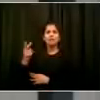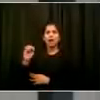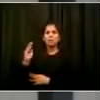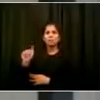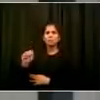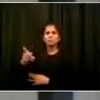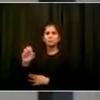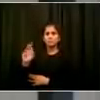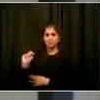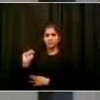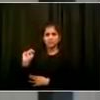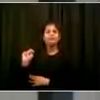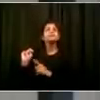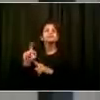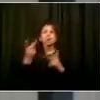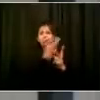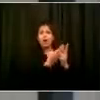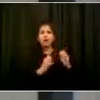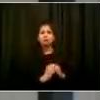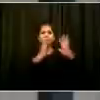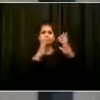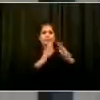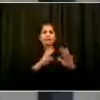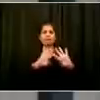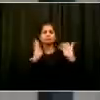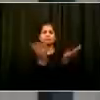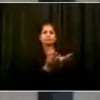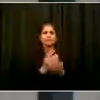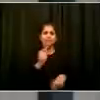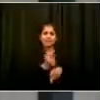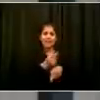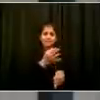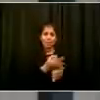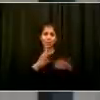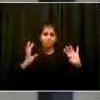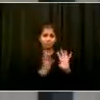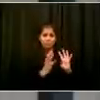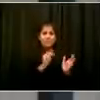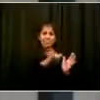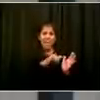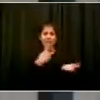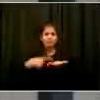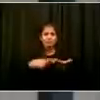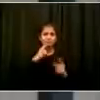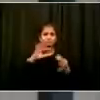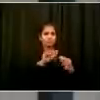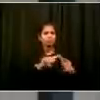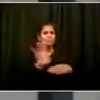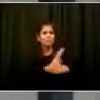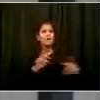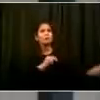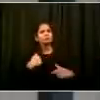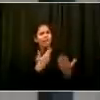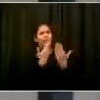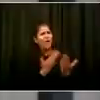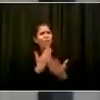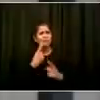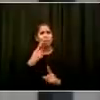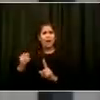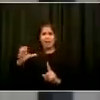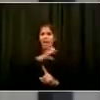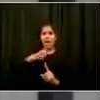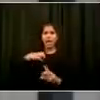but not least, I want to thank you, Commissioner Carroll. Thank you. You know, it was only June when